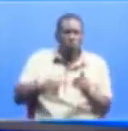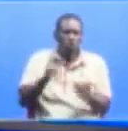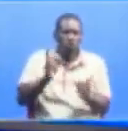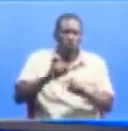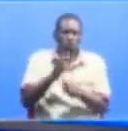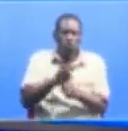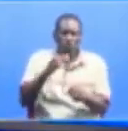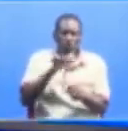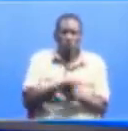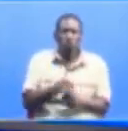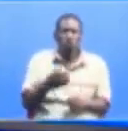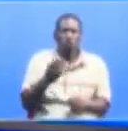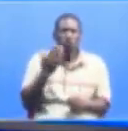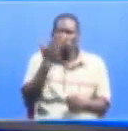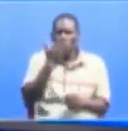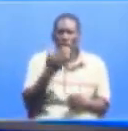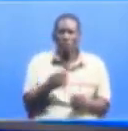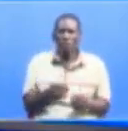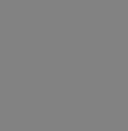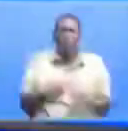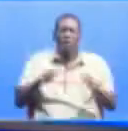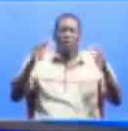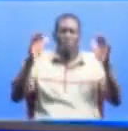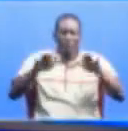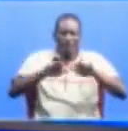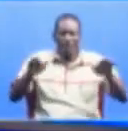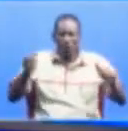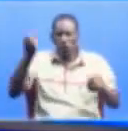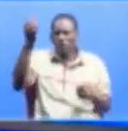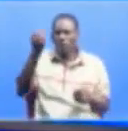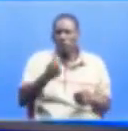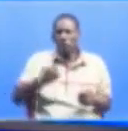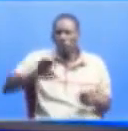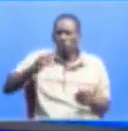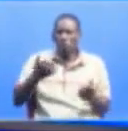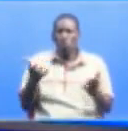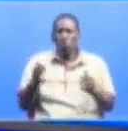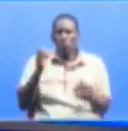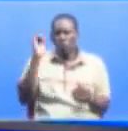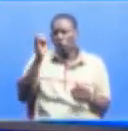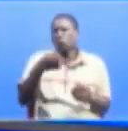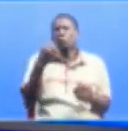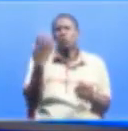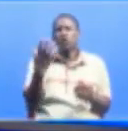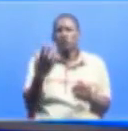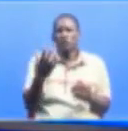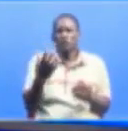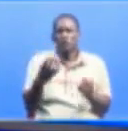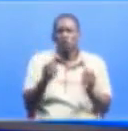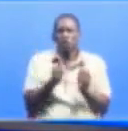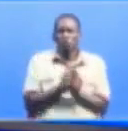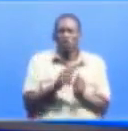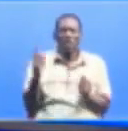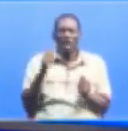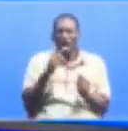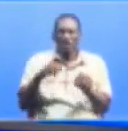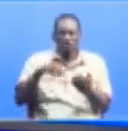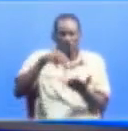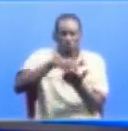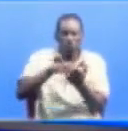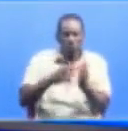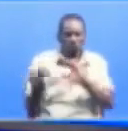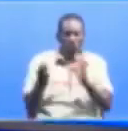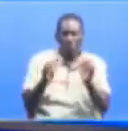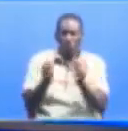oil. In the vast landscape of Kajiado County, where the beauty of nature clashes with the harsh realities of climate change, a